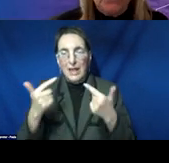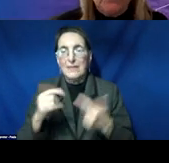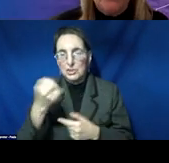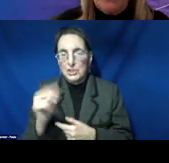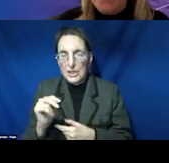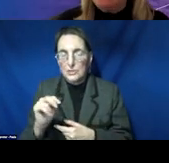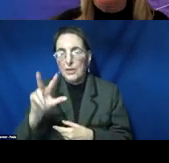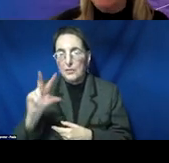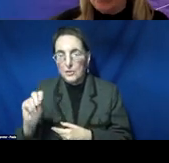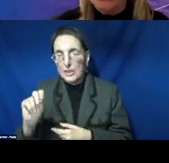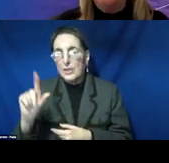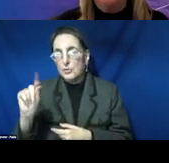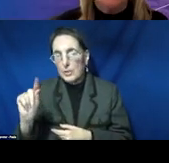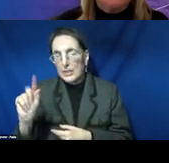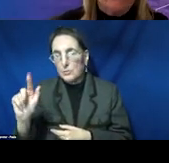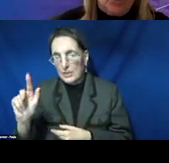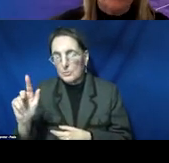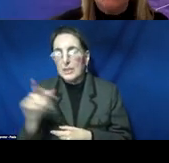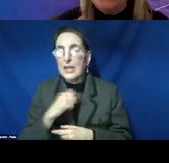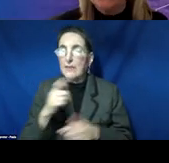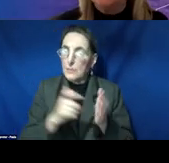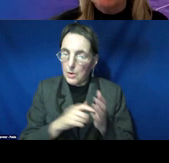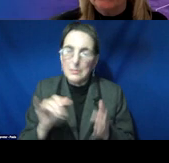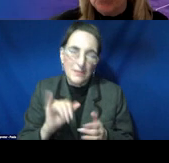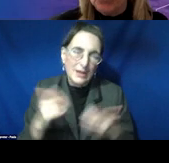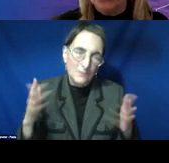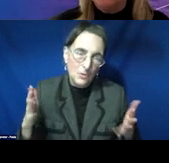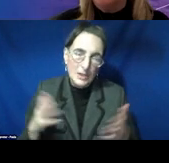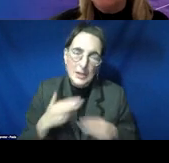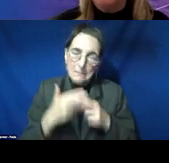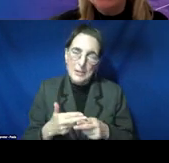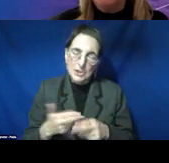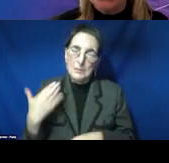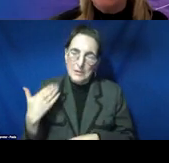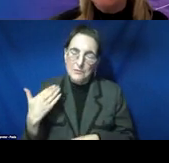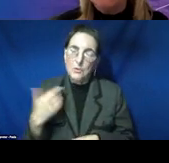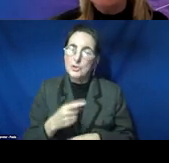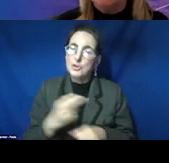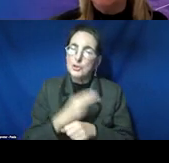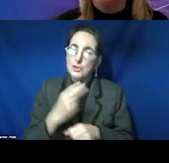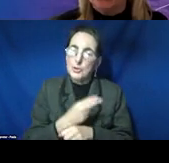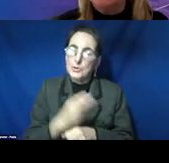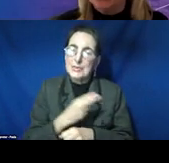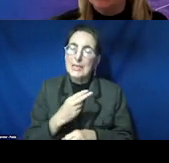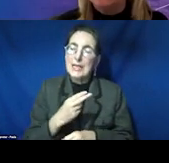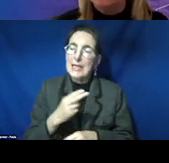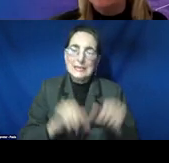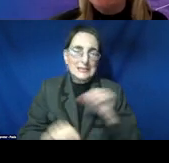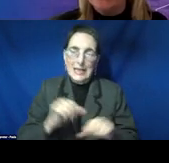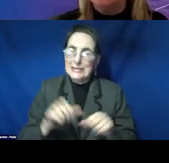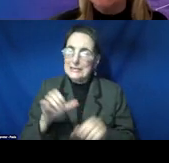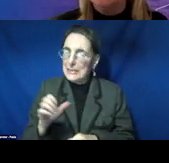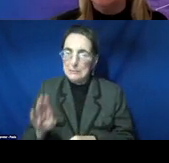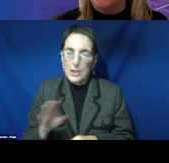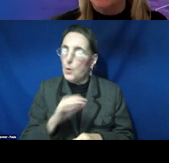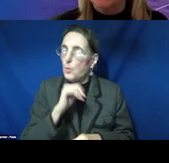2023. And the requirement, as I've already mentioned before, to use Science CV will not go into